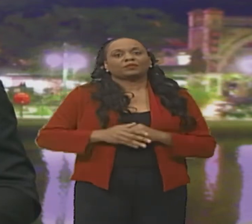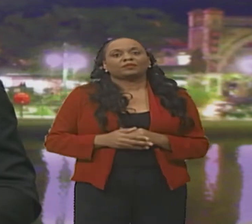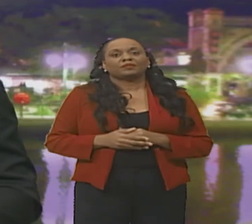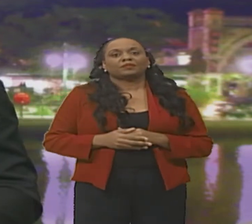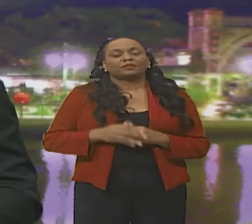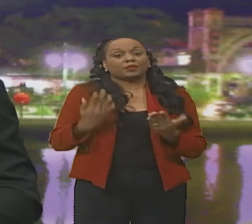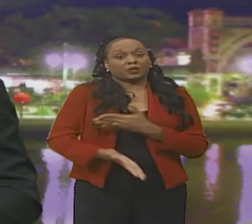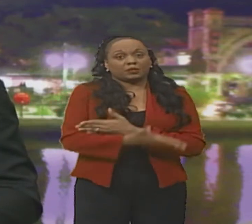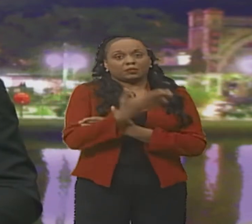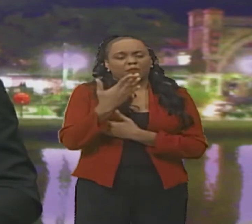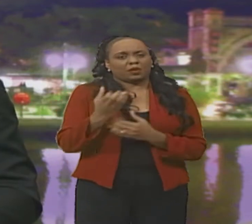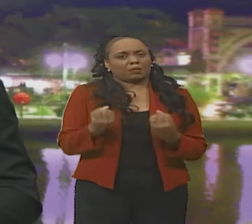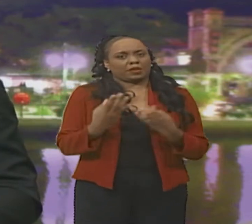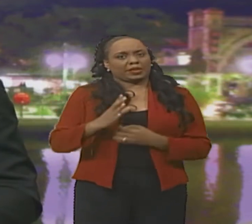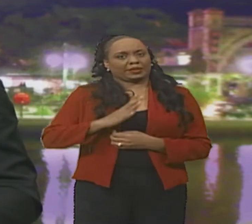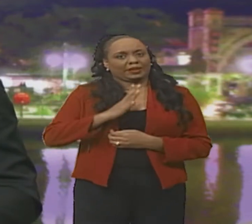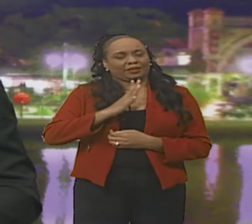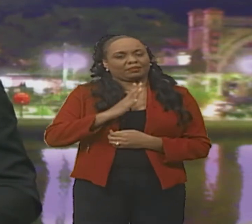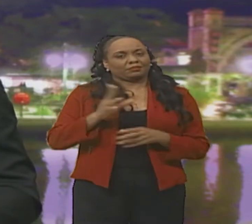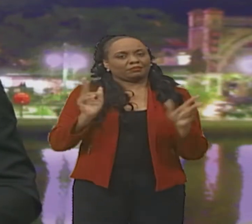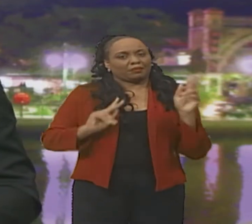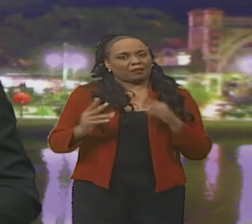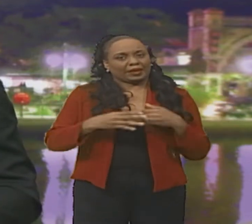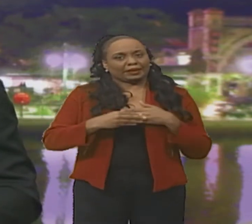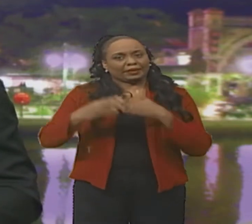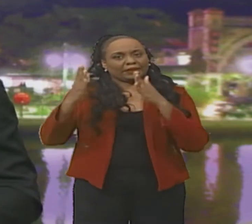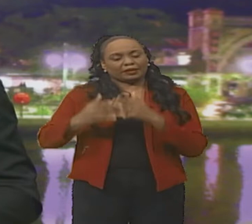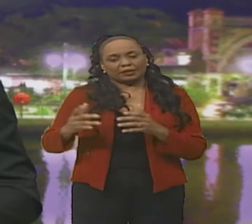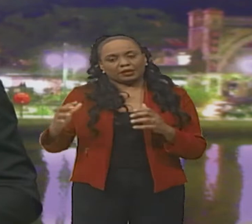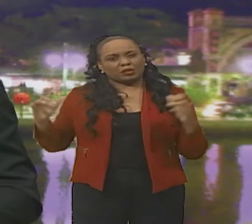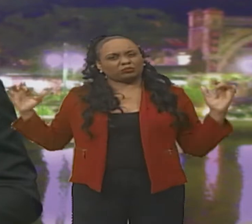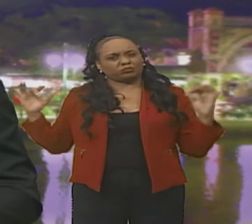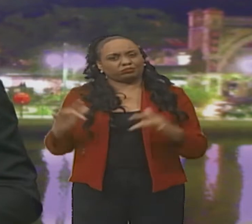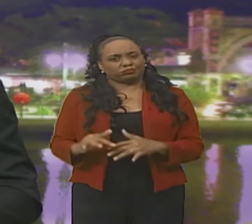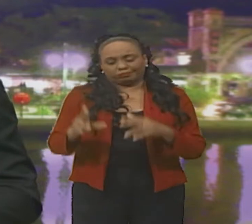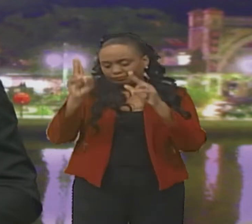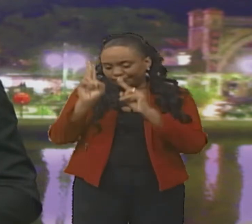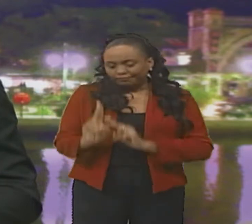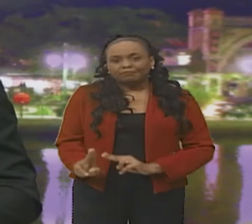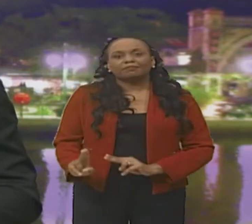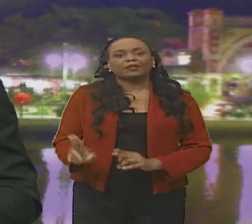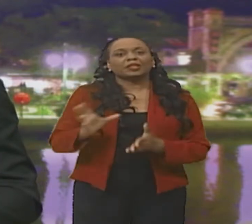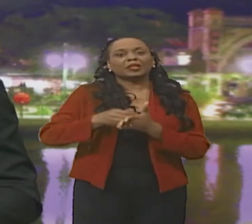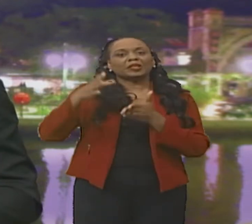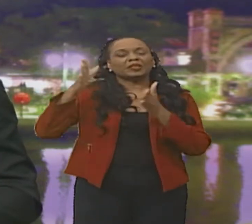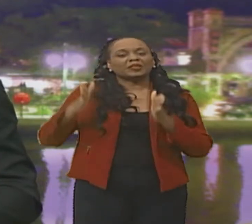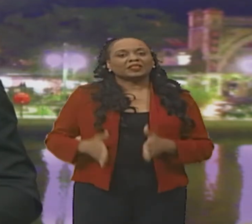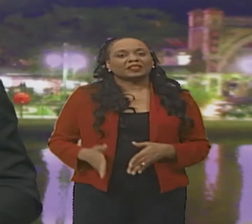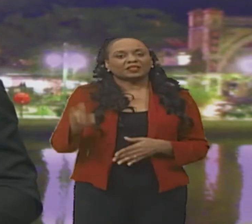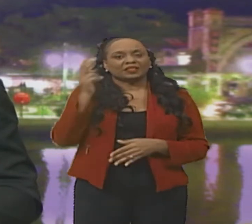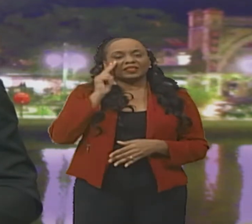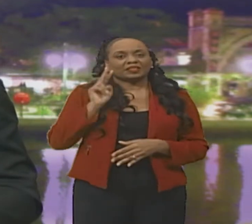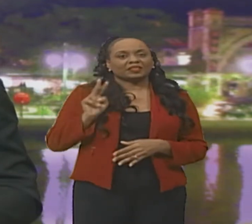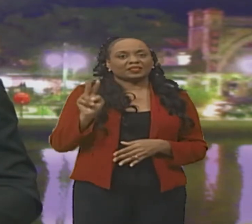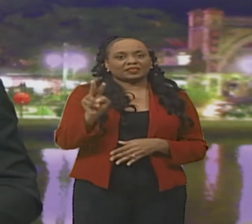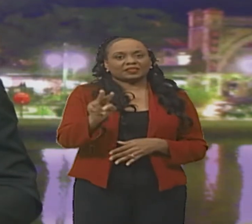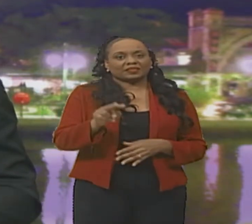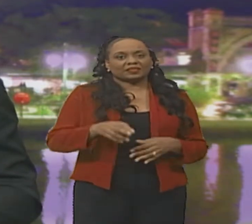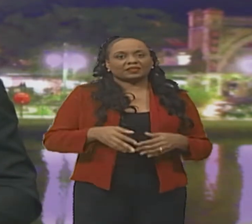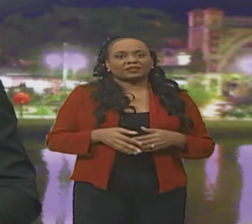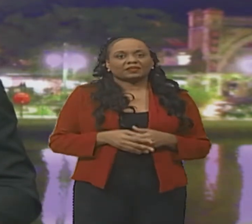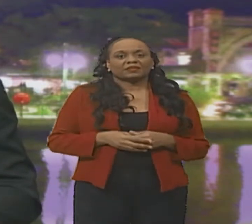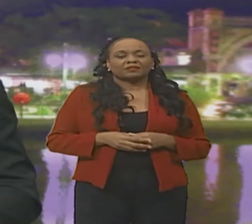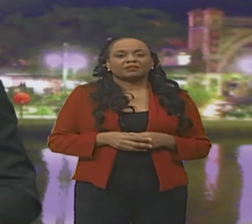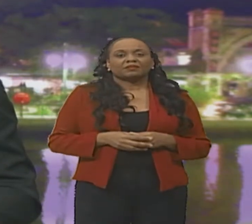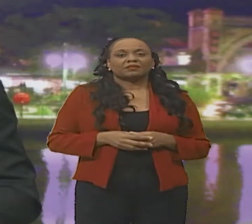from across the region graced the quadrangle on the main campus for the ceremony to honor the exceptional scholars. Our Shane Jones was